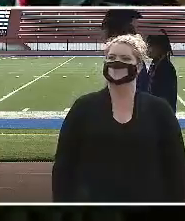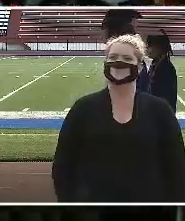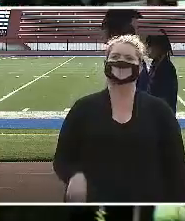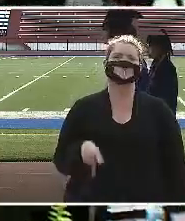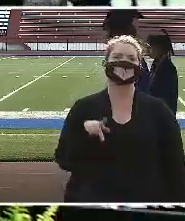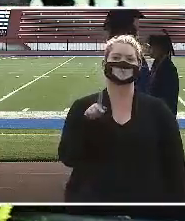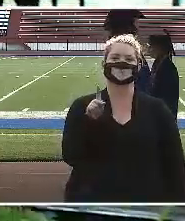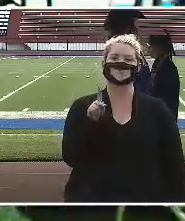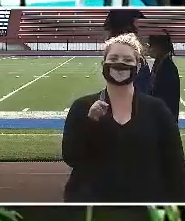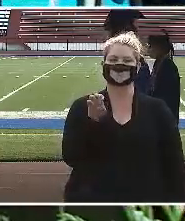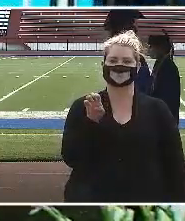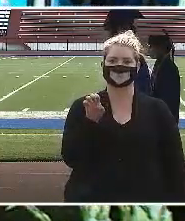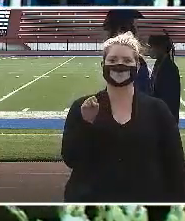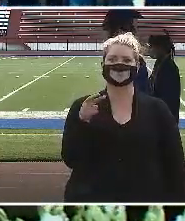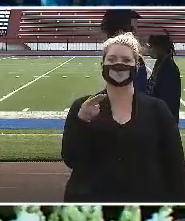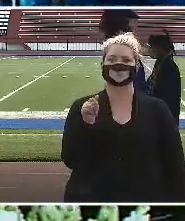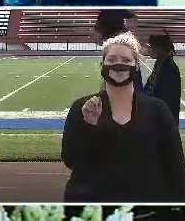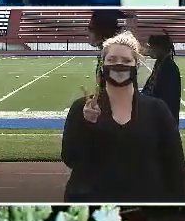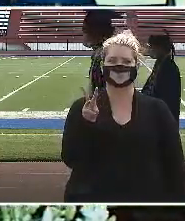Keyshawn Walker.